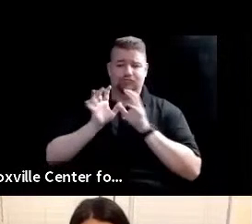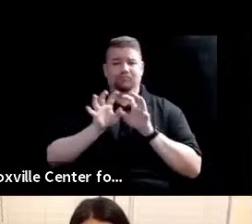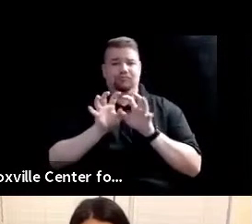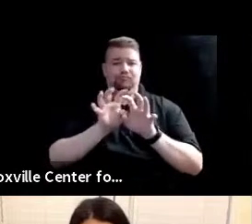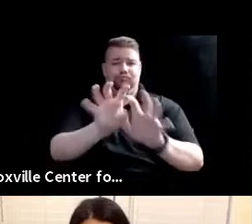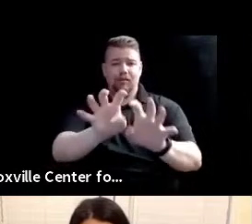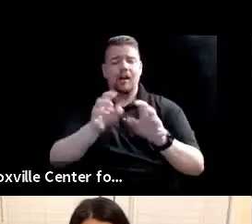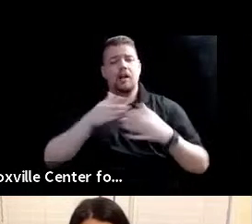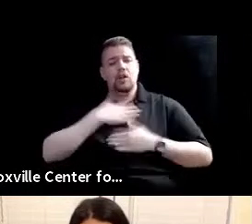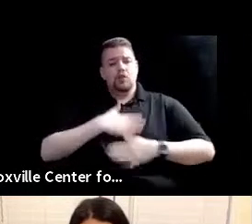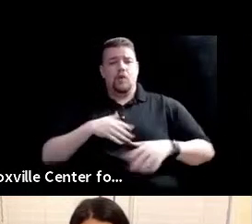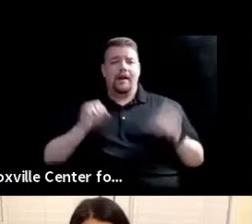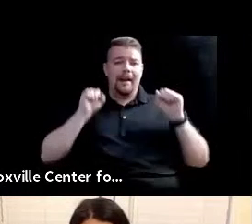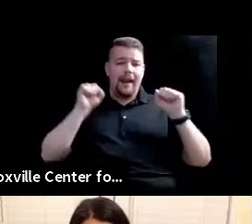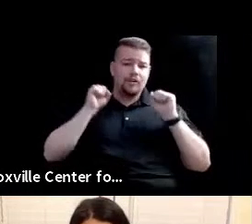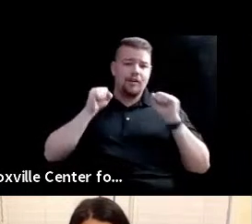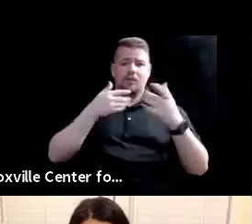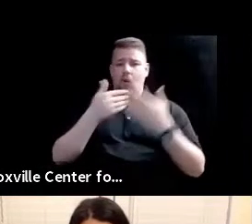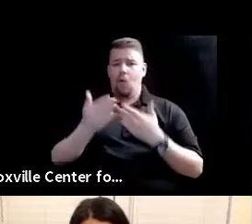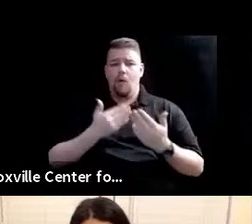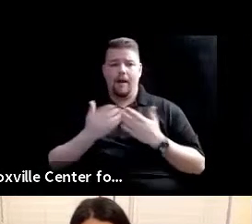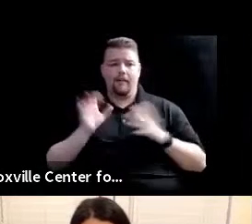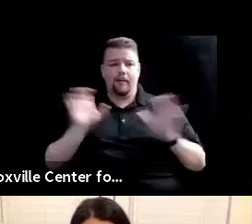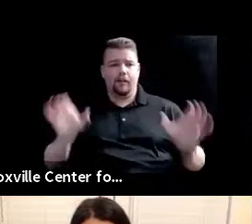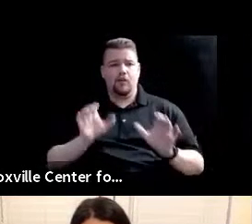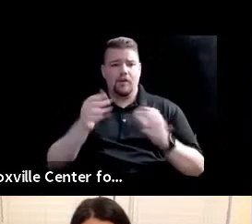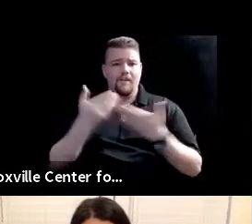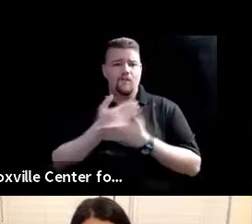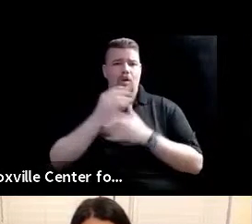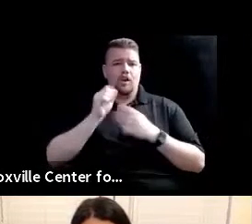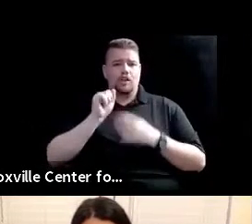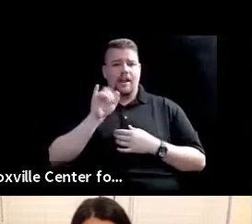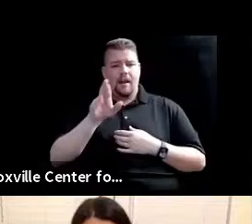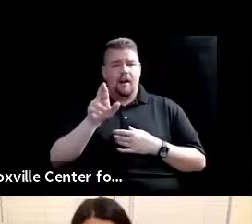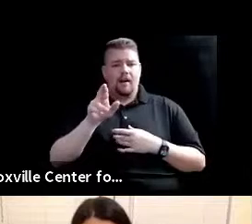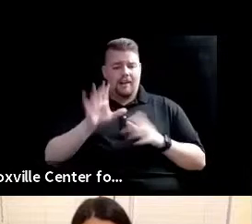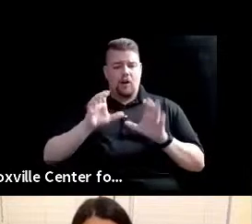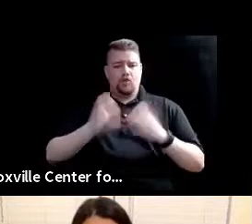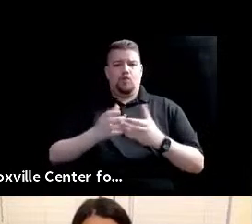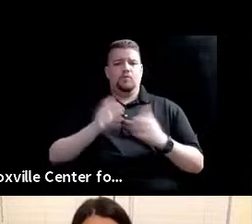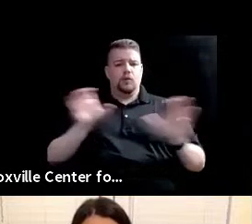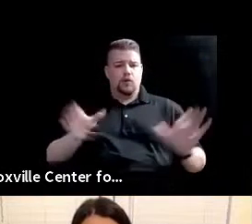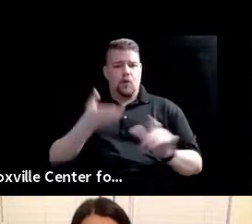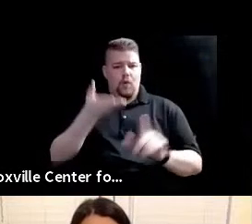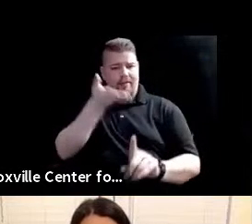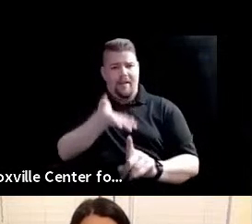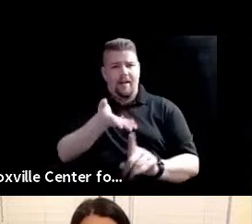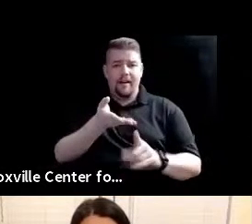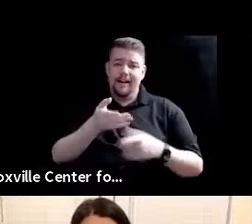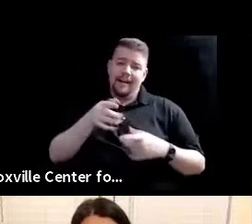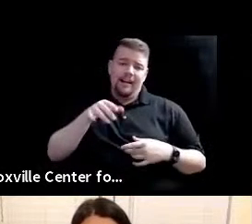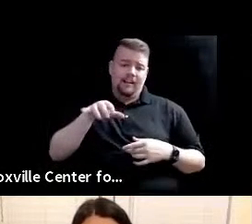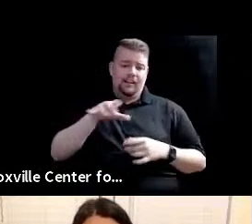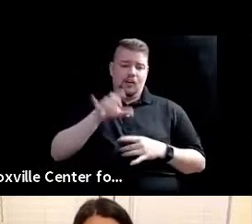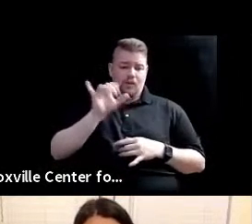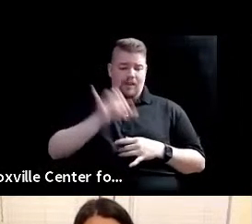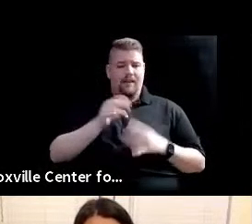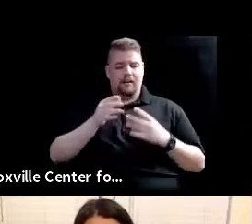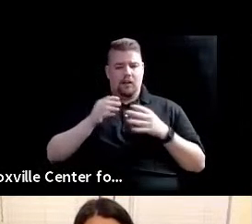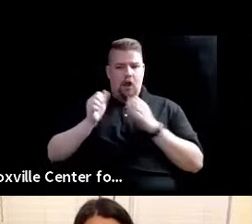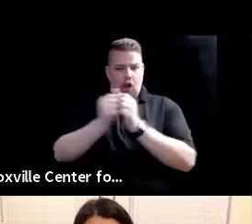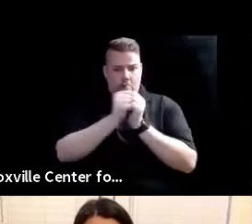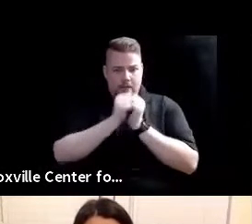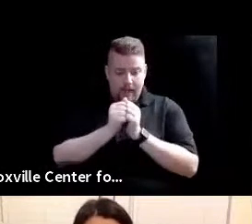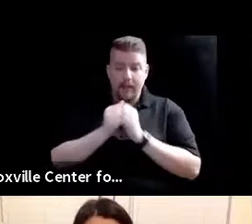enjoying exercise or whatever the fresh air, that their groups are doing this very closely together. Whereas